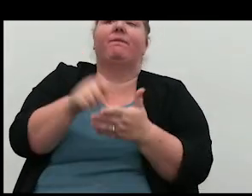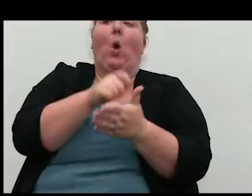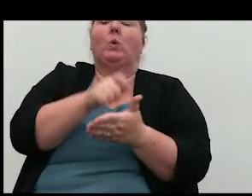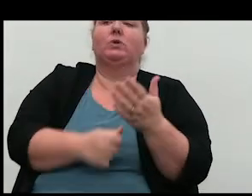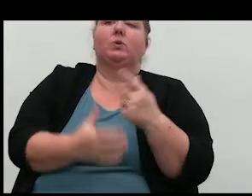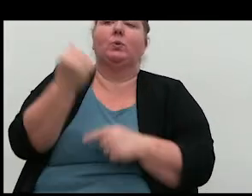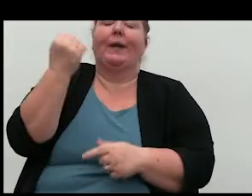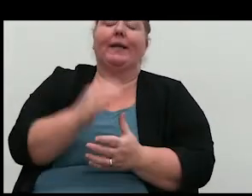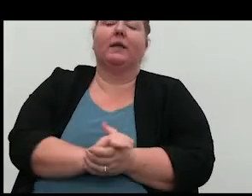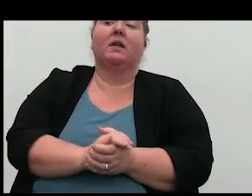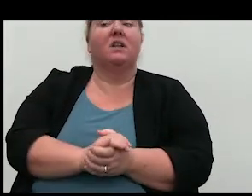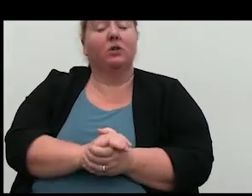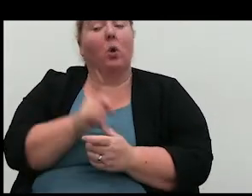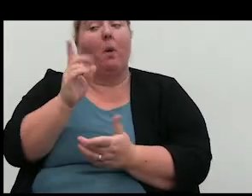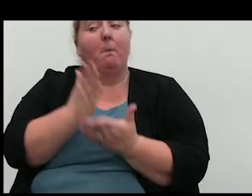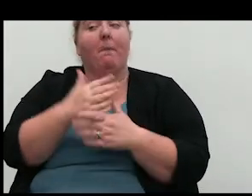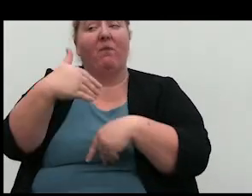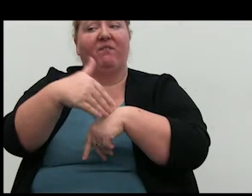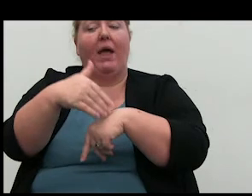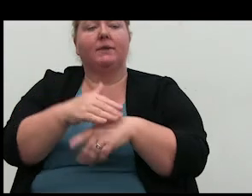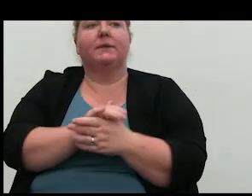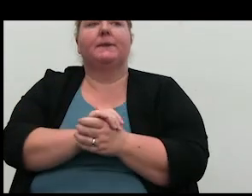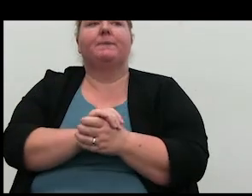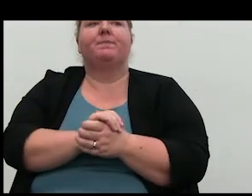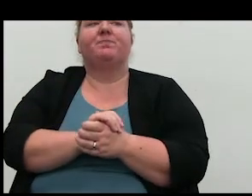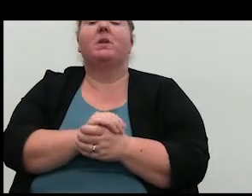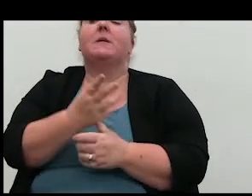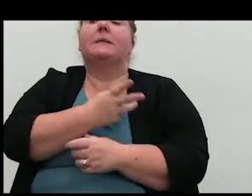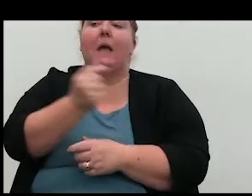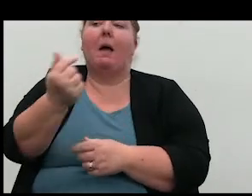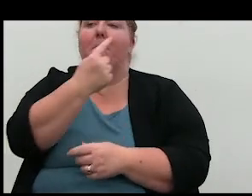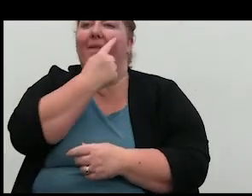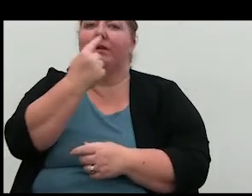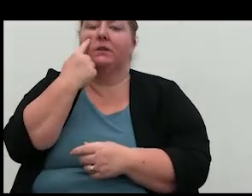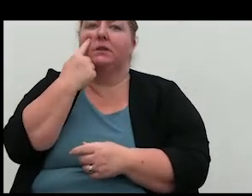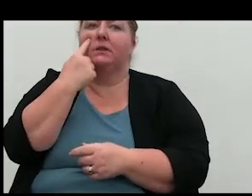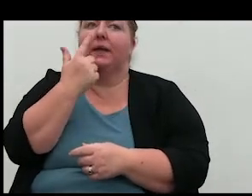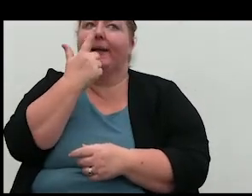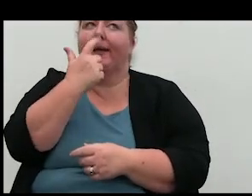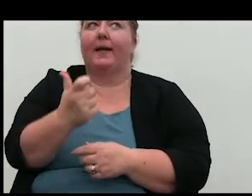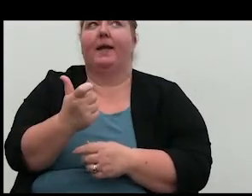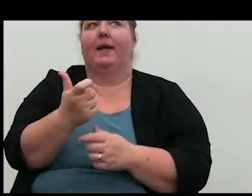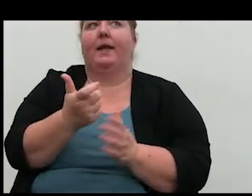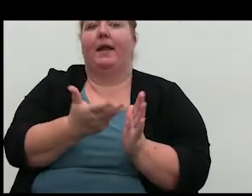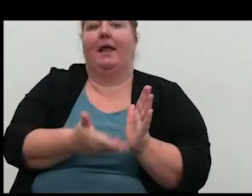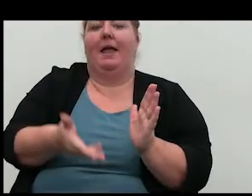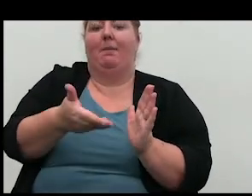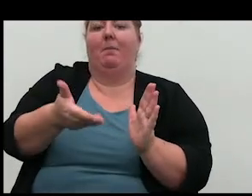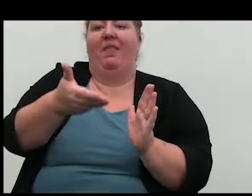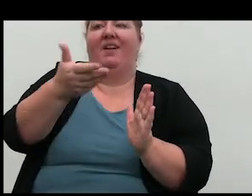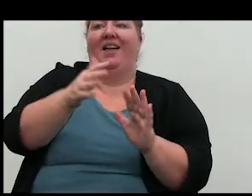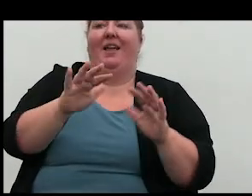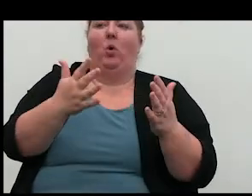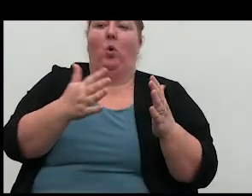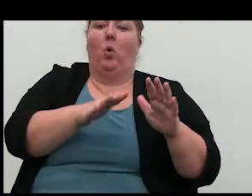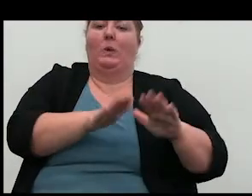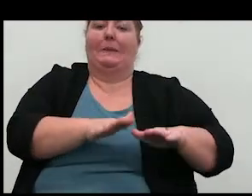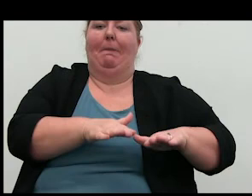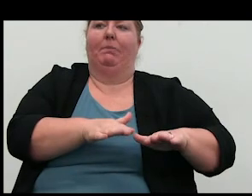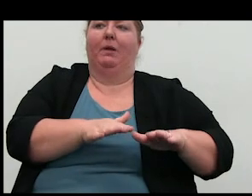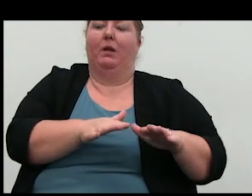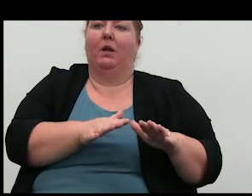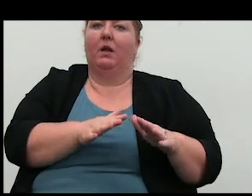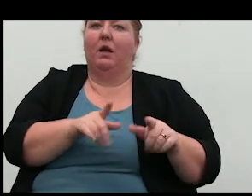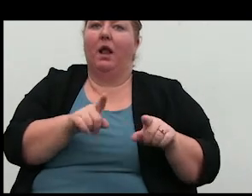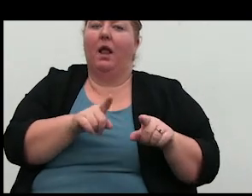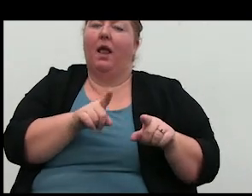to win. So I do think that has an effect. And there is some evidence that it can amplify or dampen your likelihood